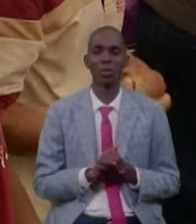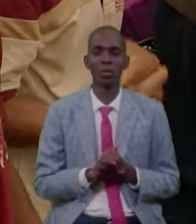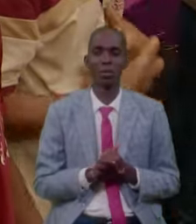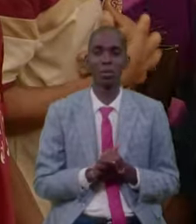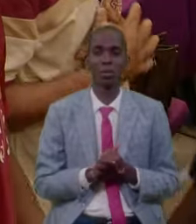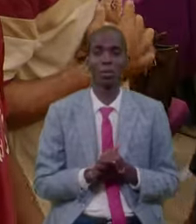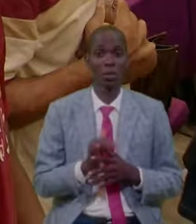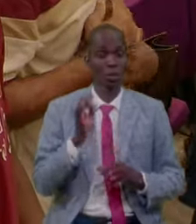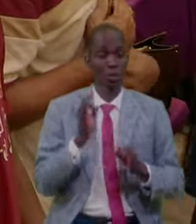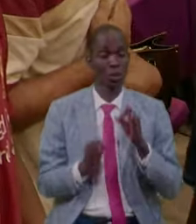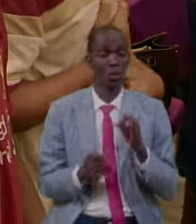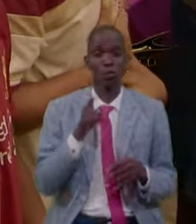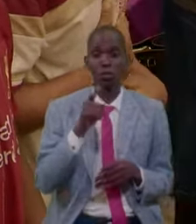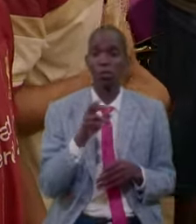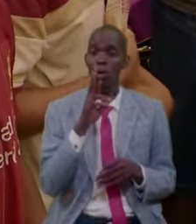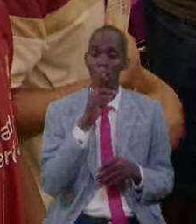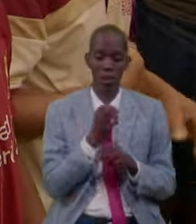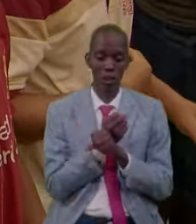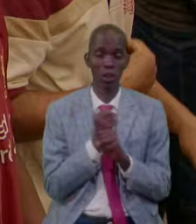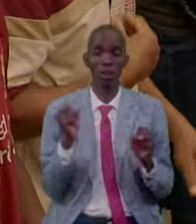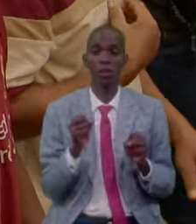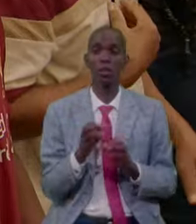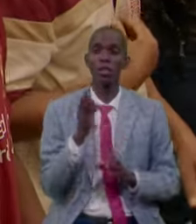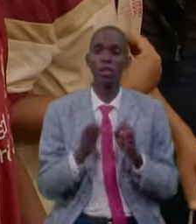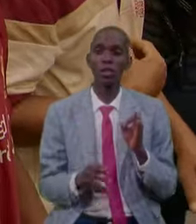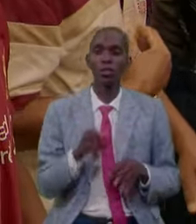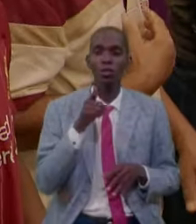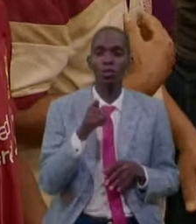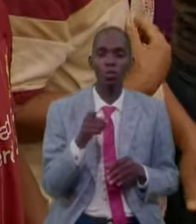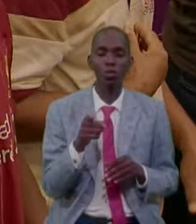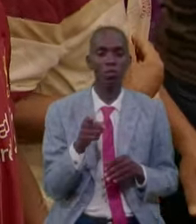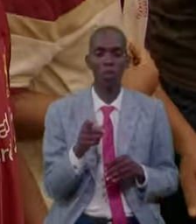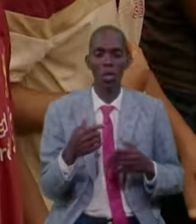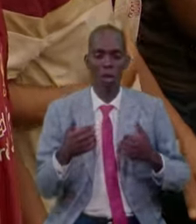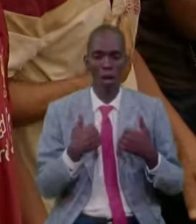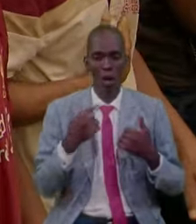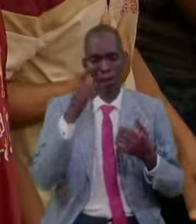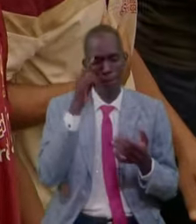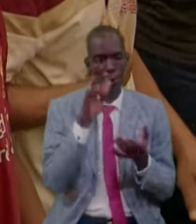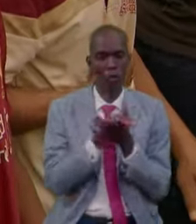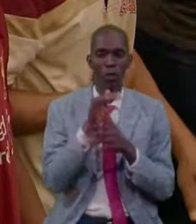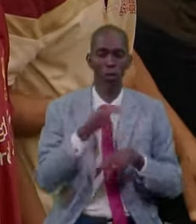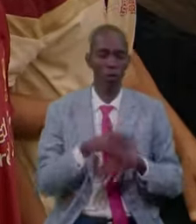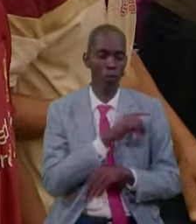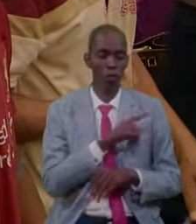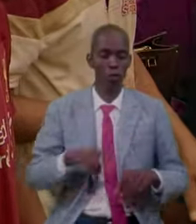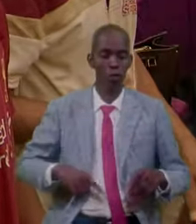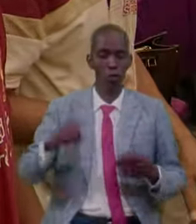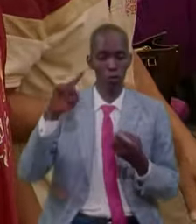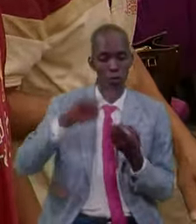If you are saved, if you have believed on the Lord unto salvation,